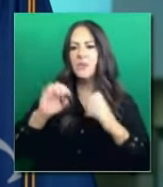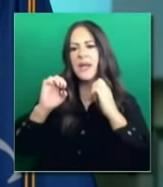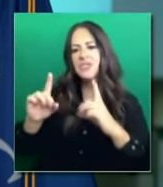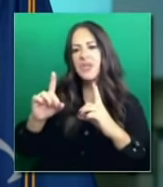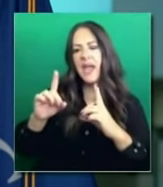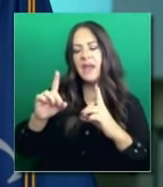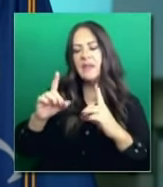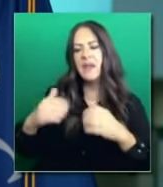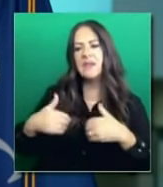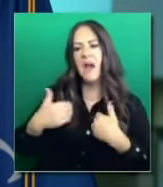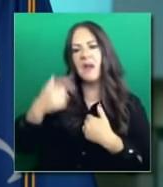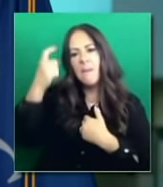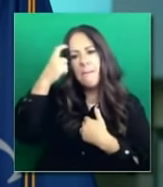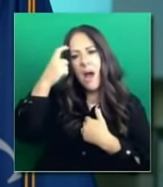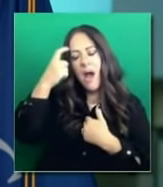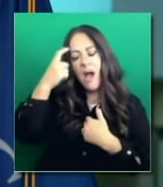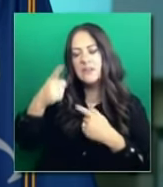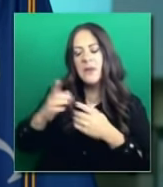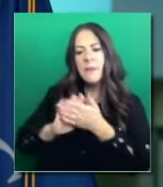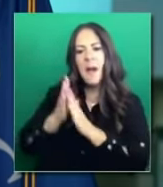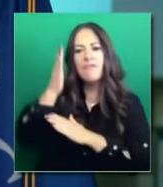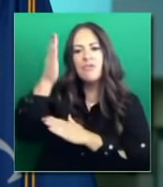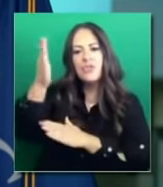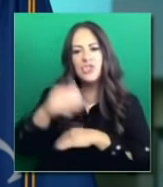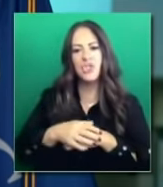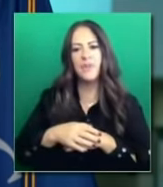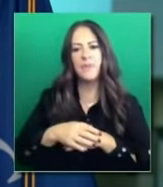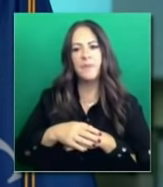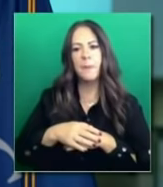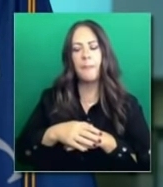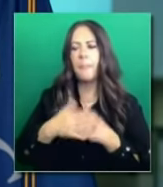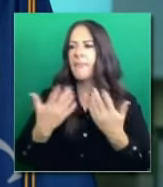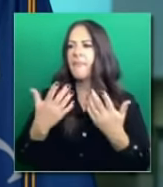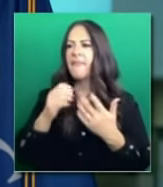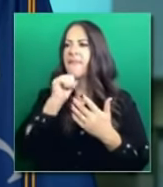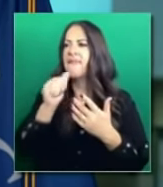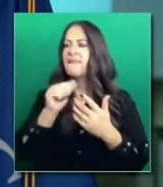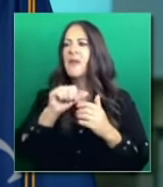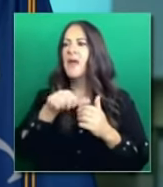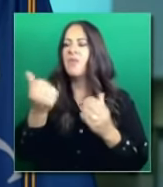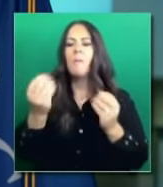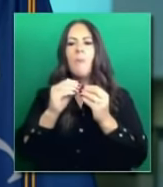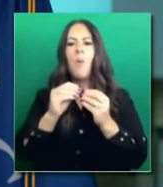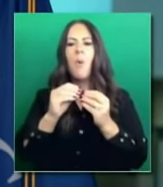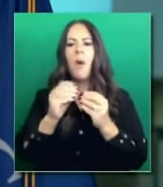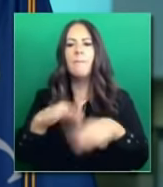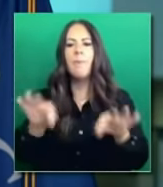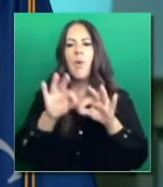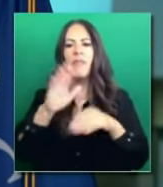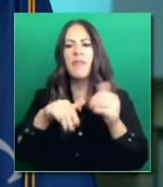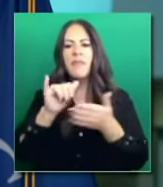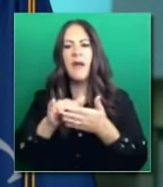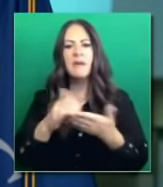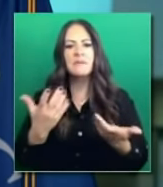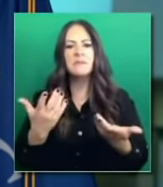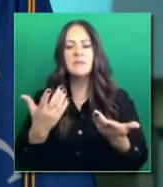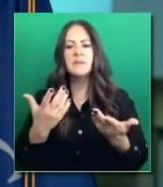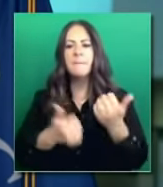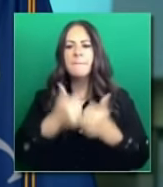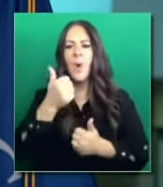So I don't know that there needs to be much more impetus than that, a deep desire to contribute, a deep desire